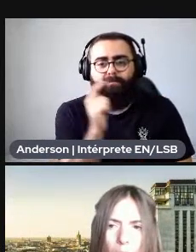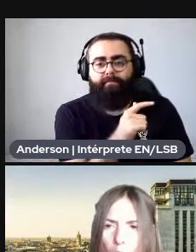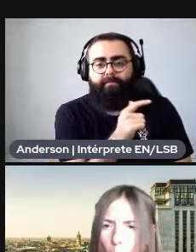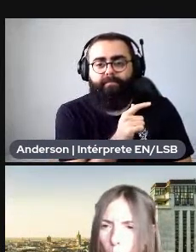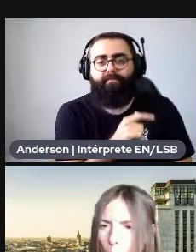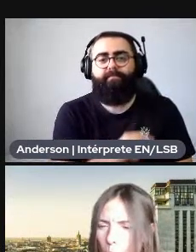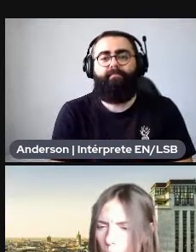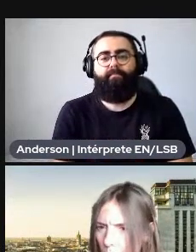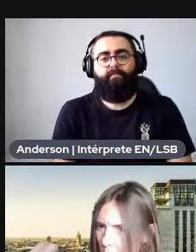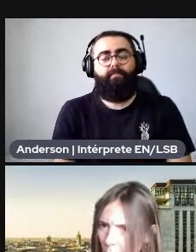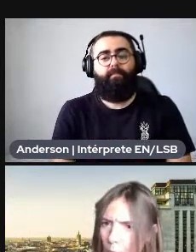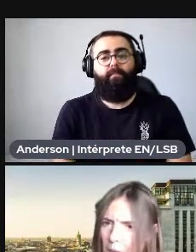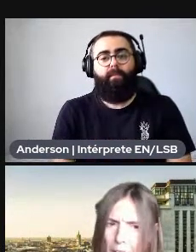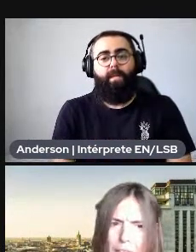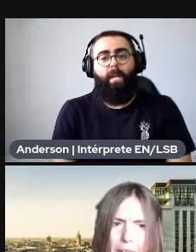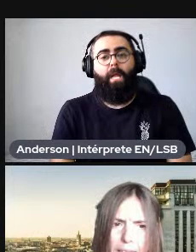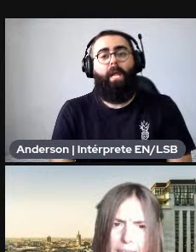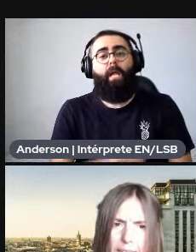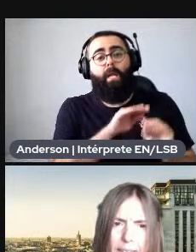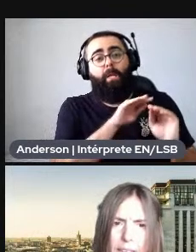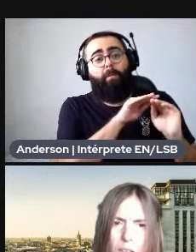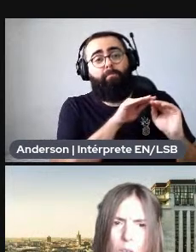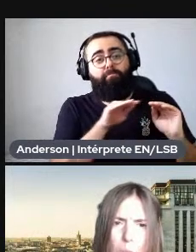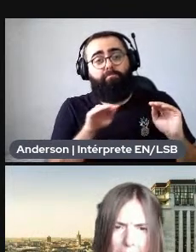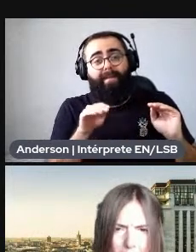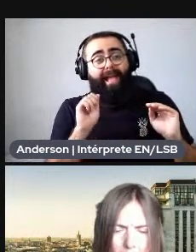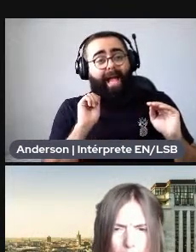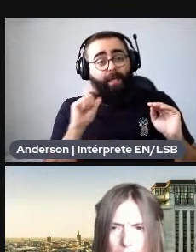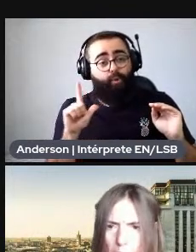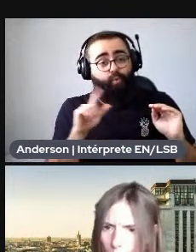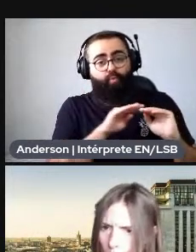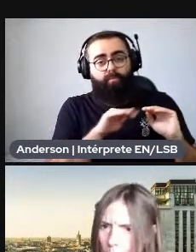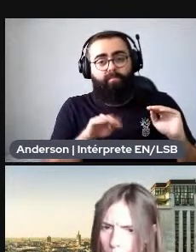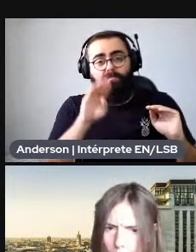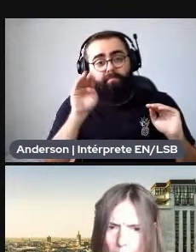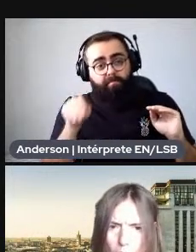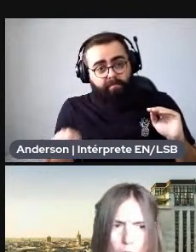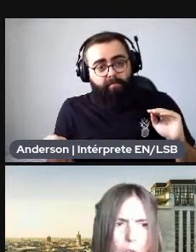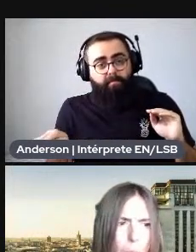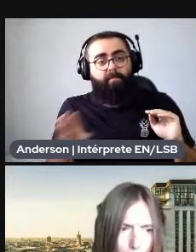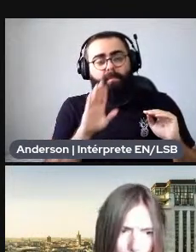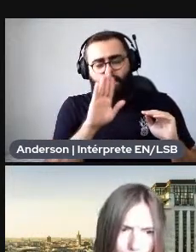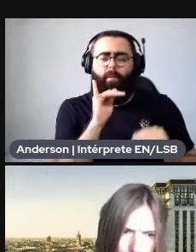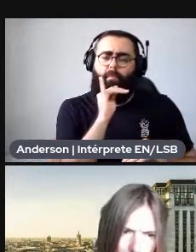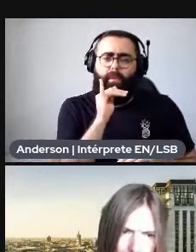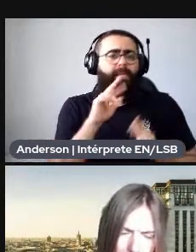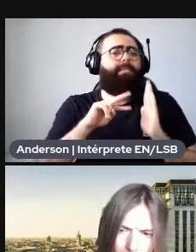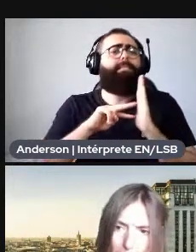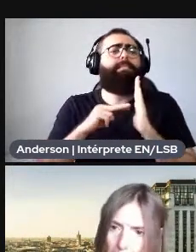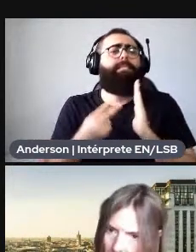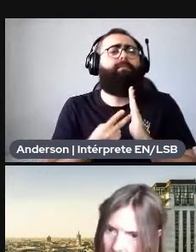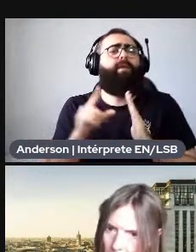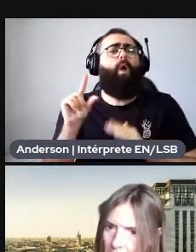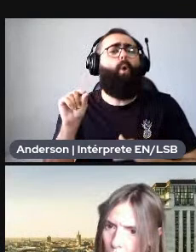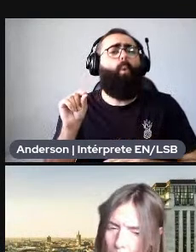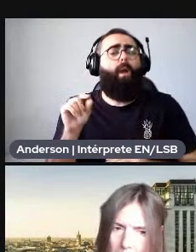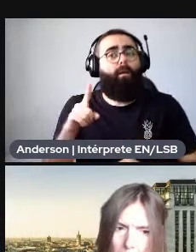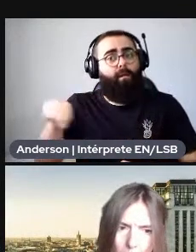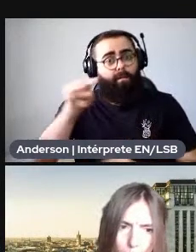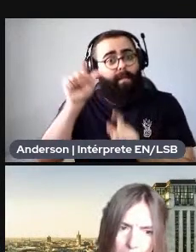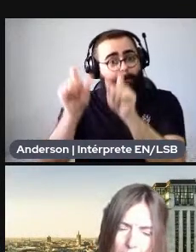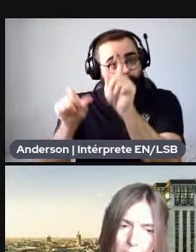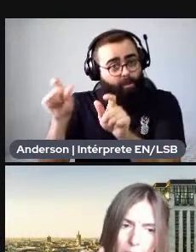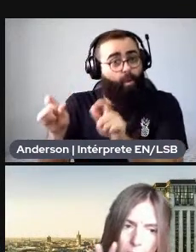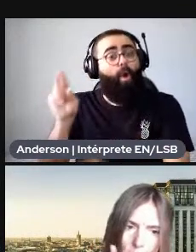decreases. So what we have here then is that speakers, they use the constructions more frequently, but they do